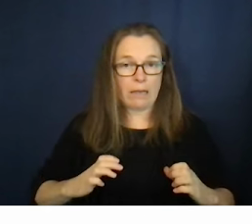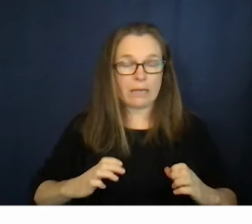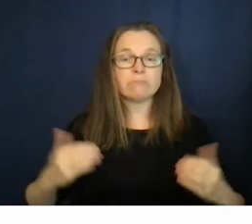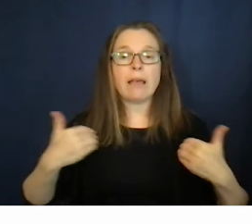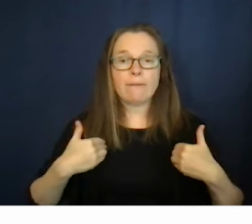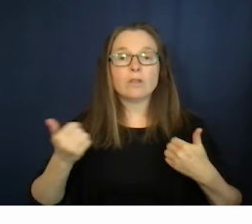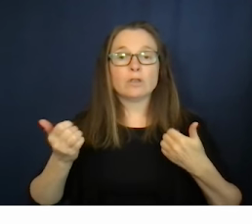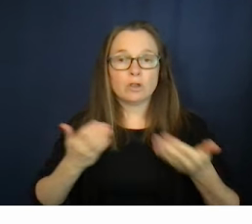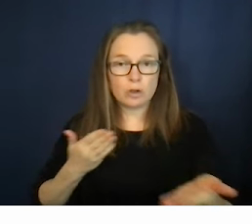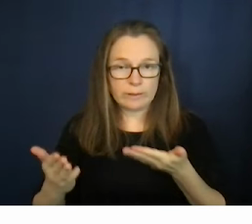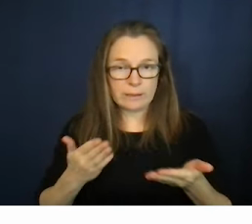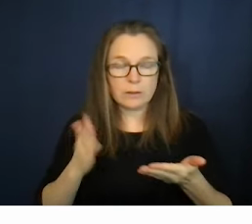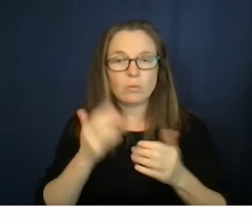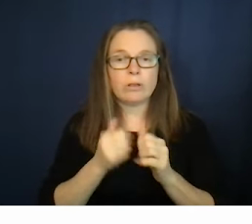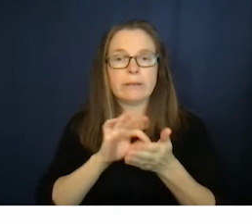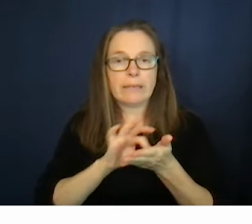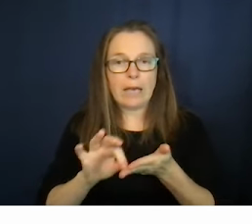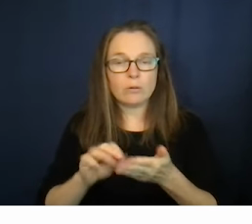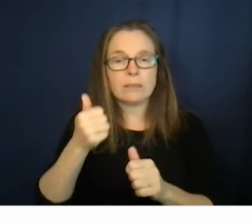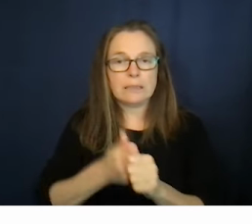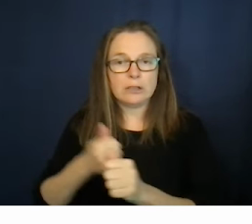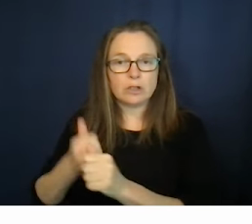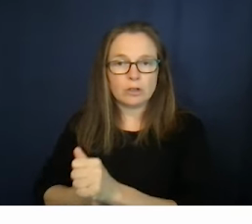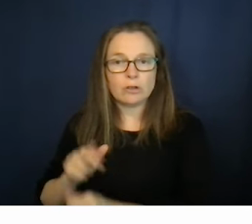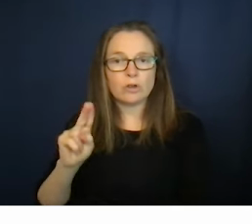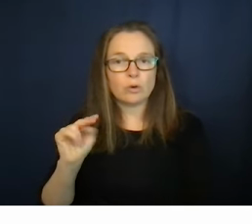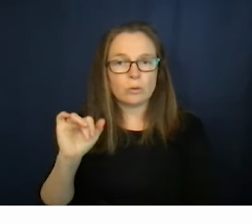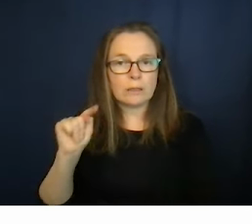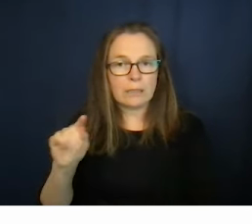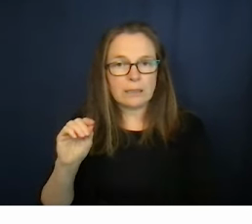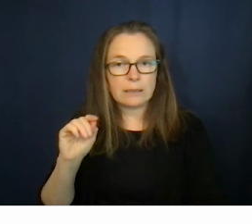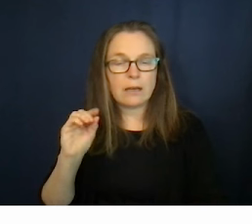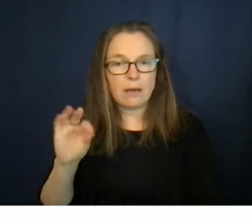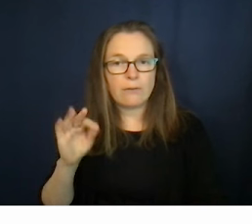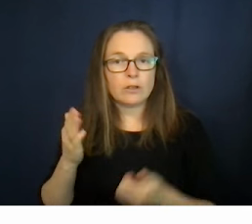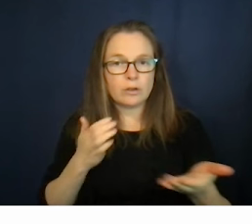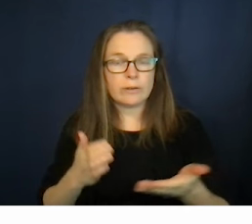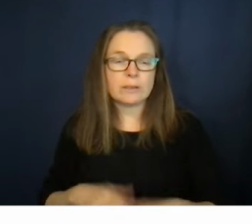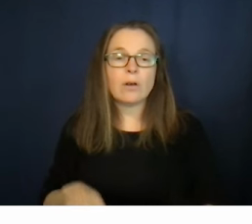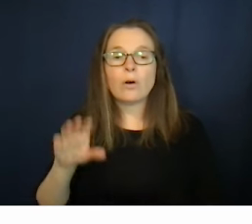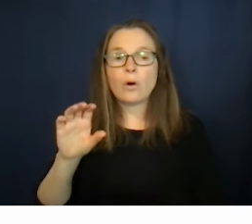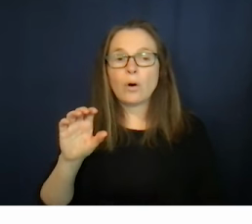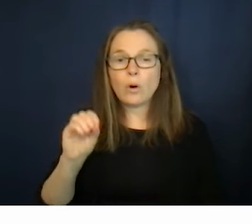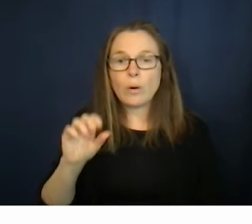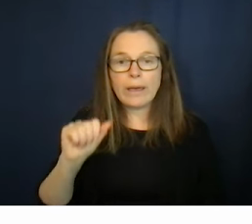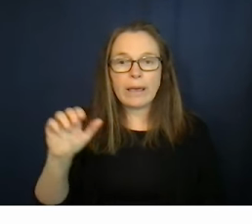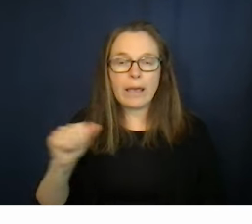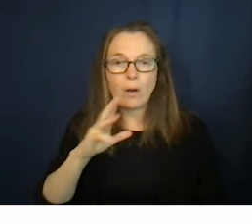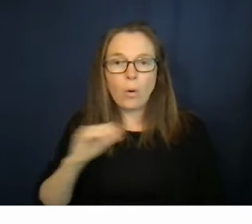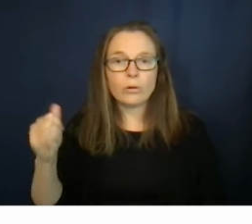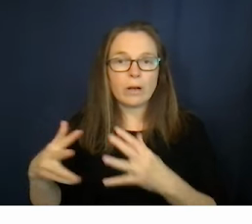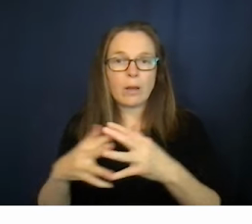served and units of service are accounted for. Older Americans Act, or OAA, case management